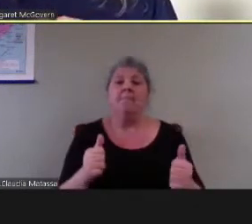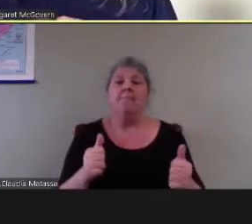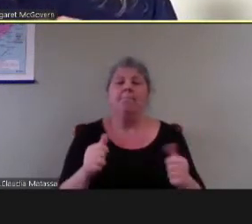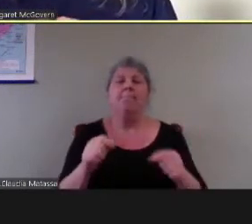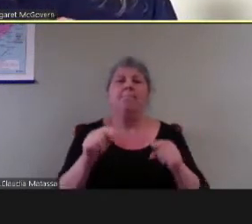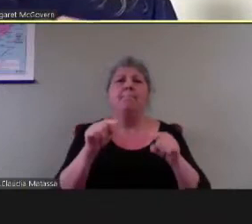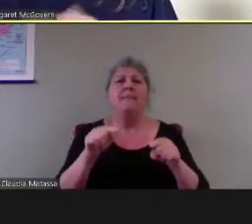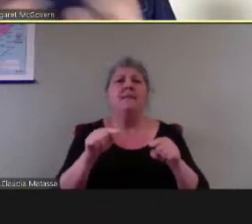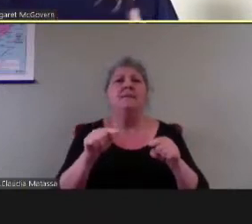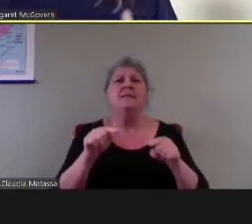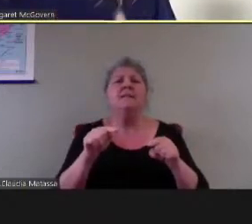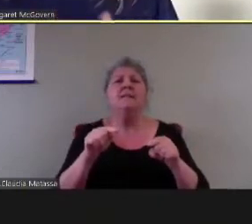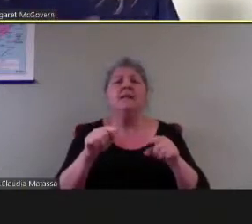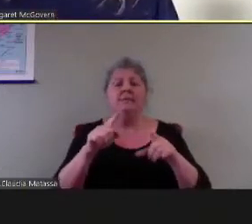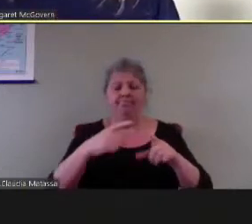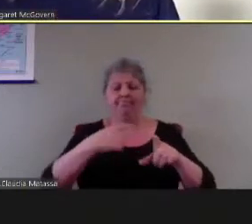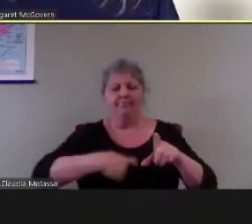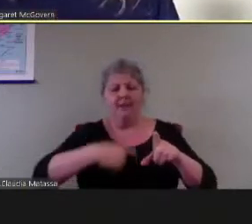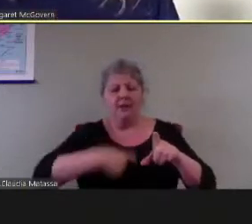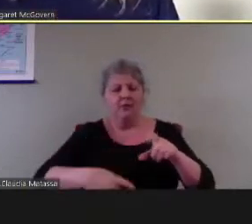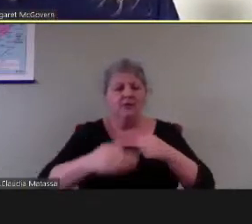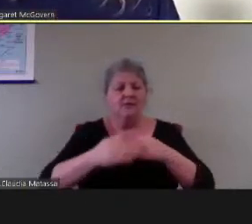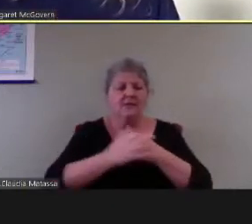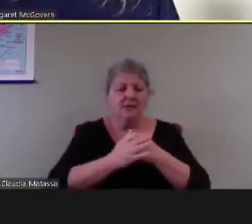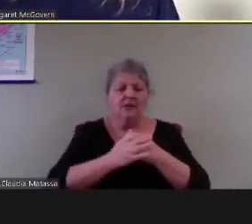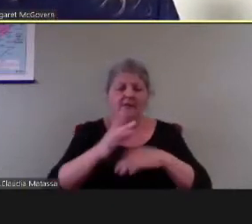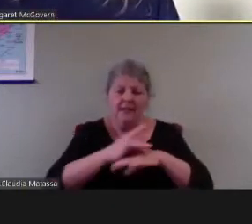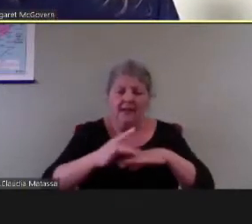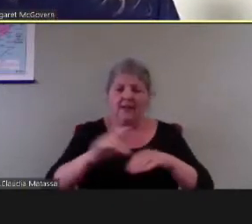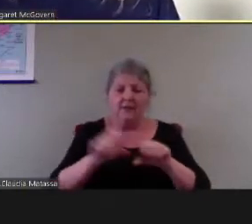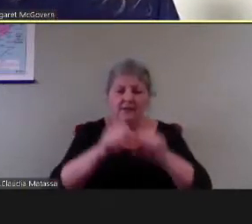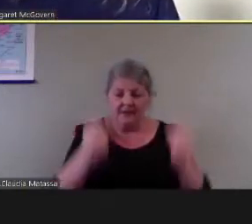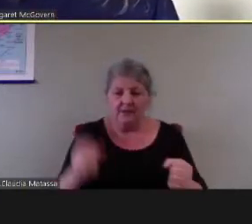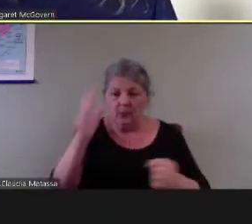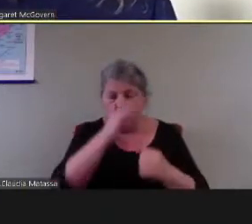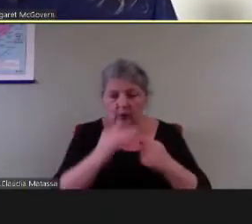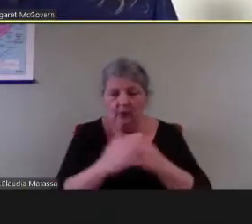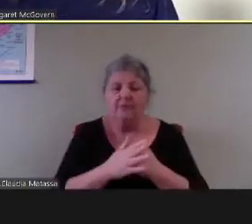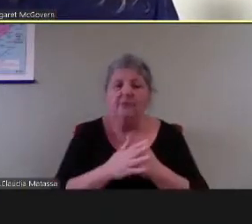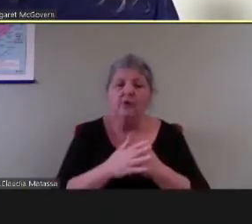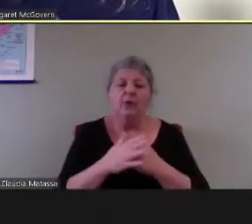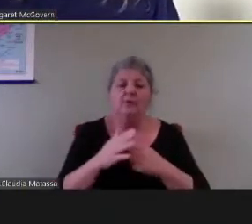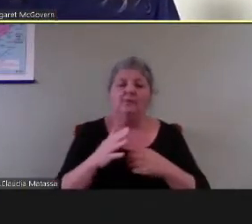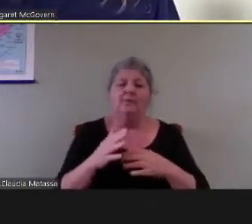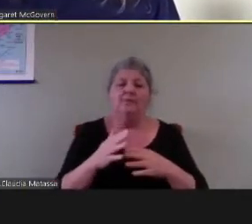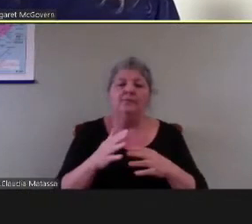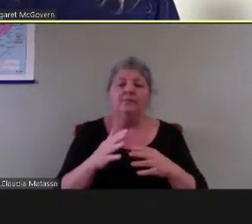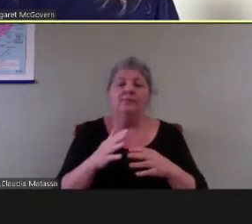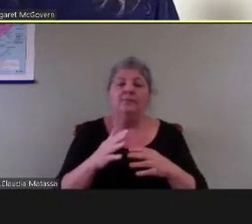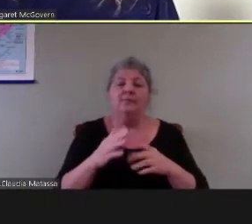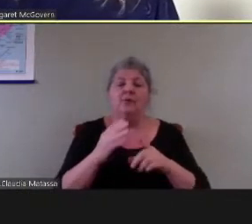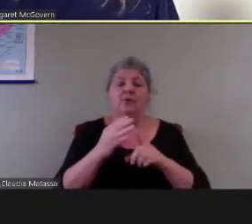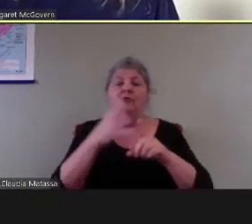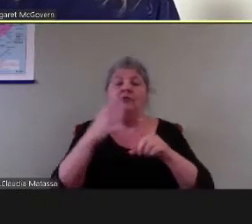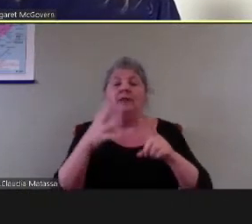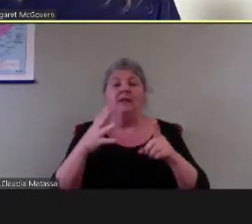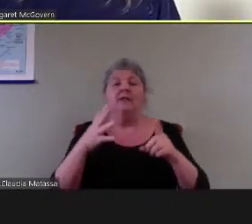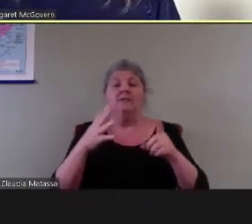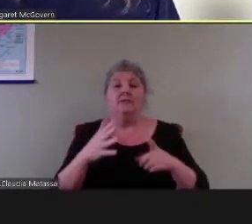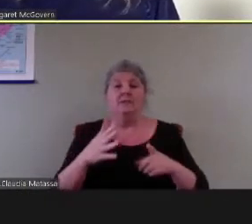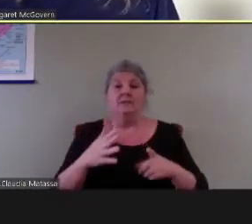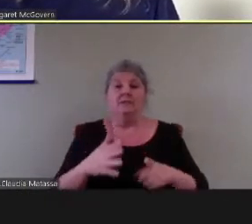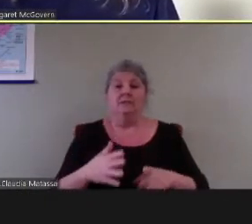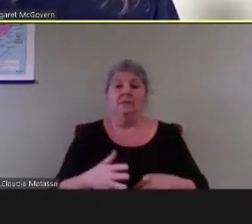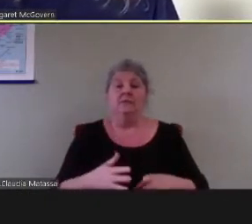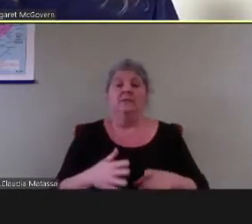are the characteristics of the kind of systems that we're looking for. One that realizes the widespread impact of trauma, one